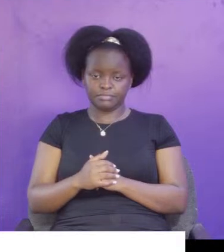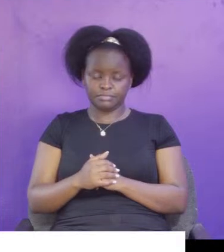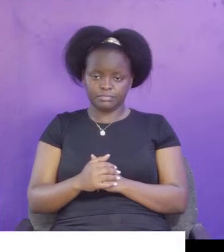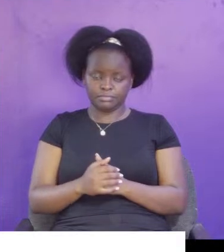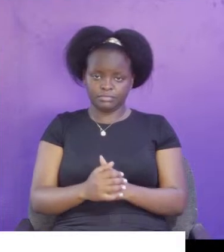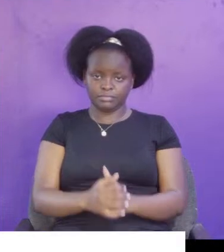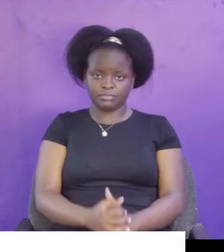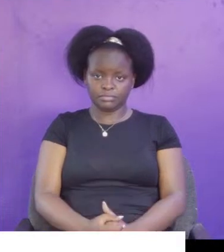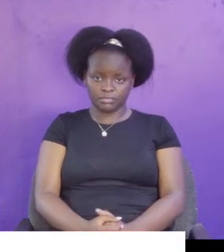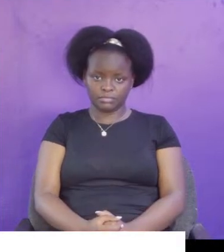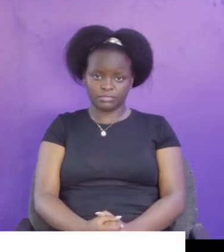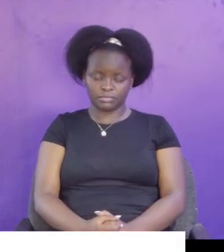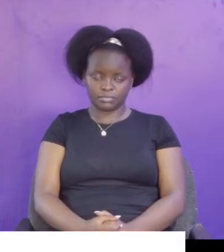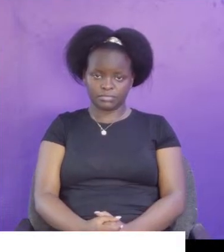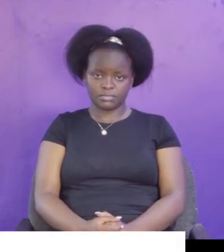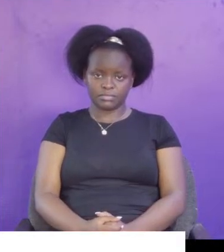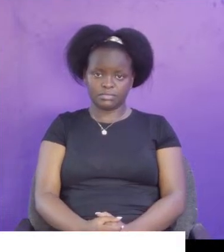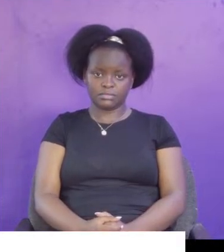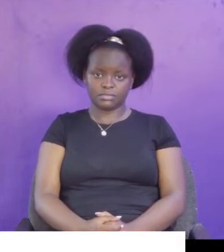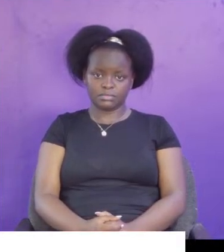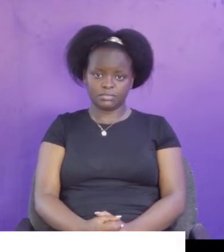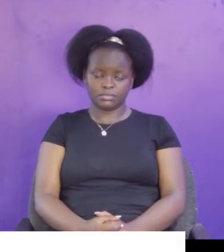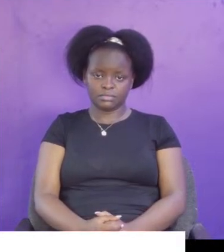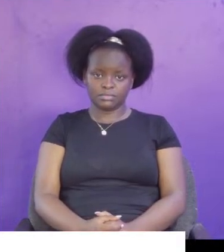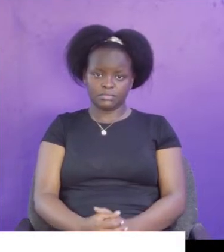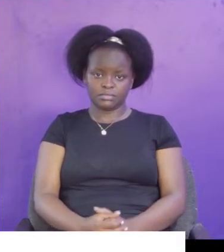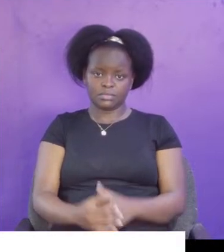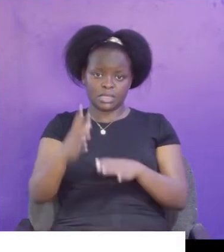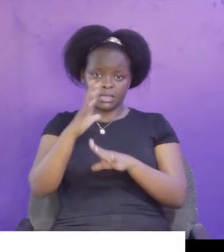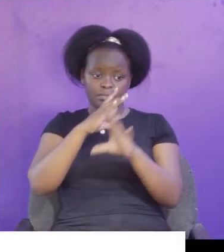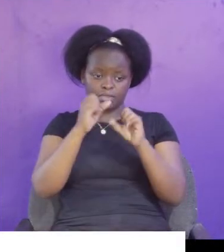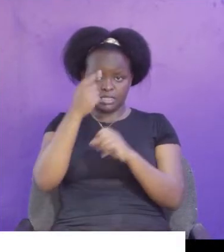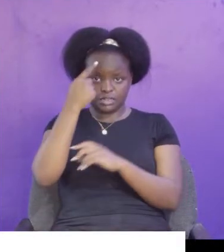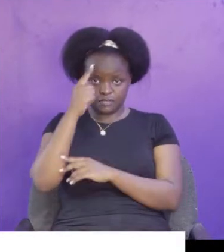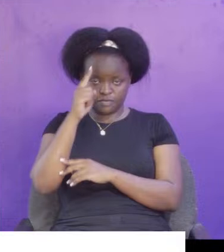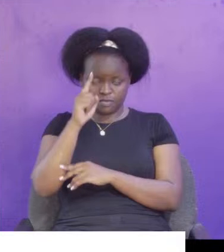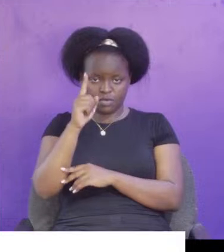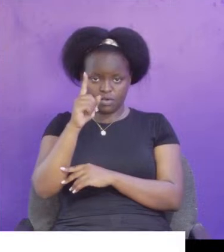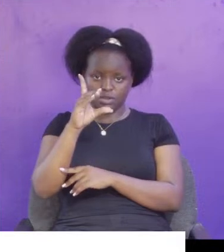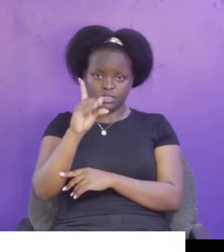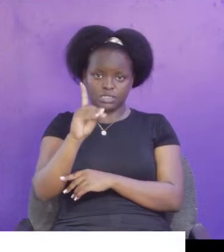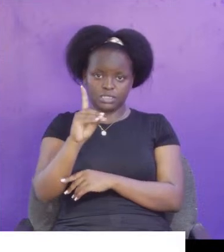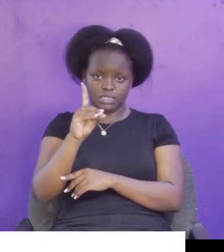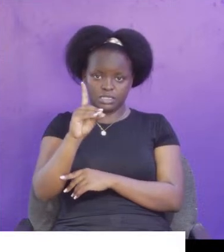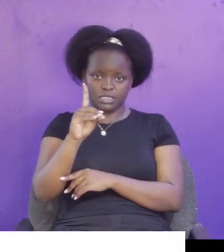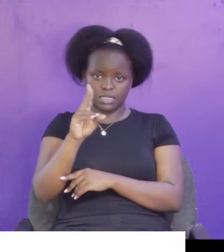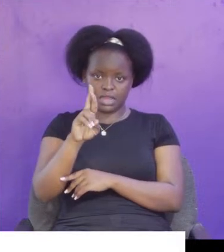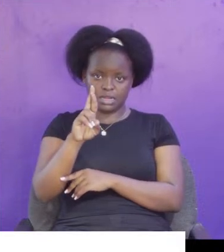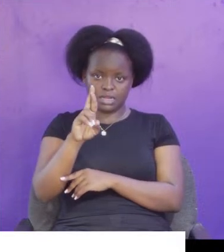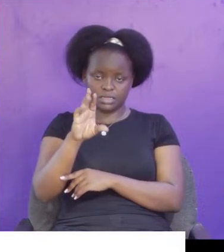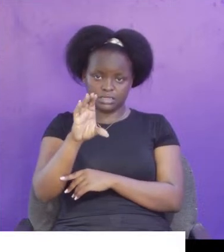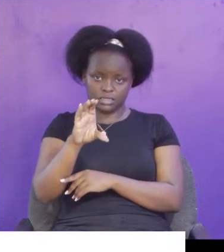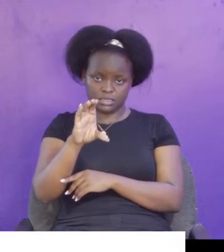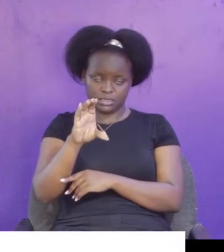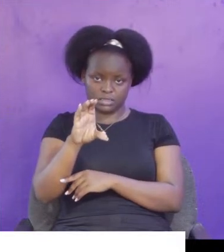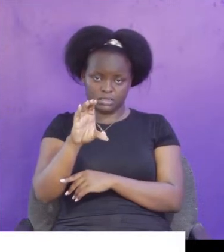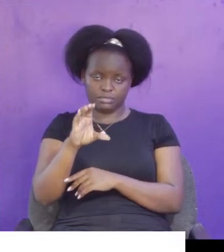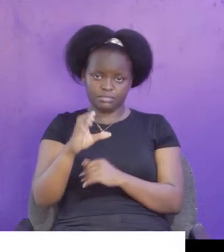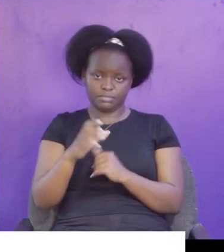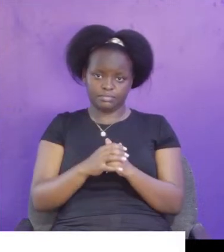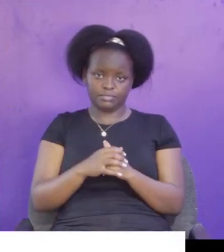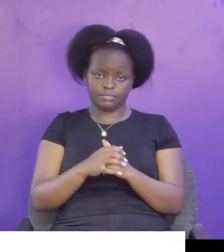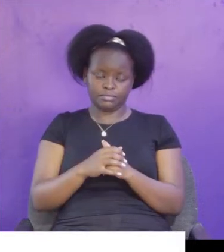the President of the Democratic Republic of Congo, His